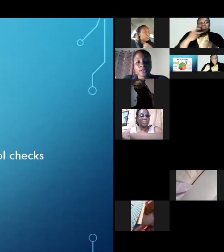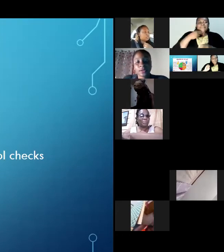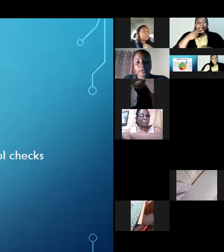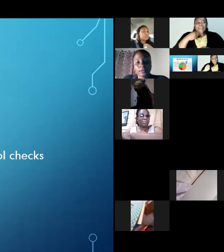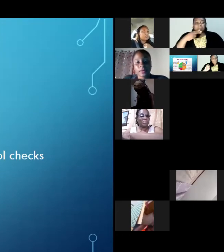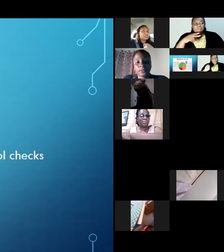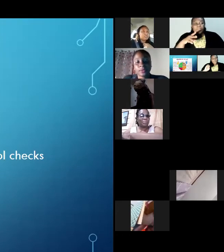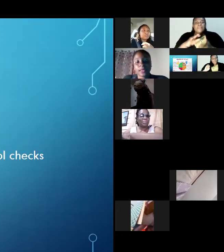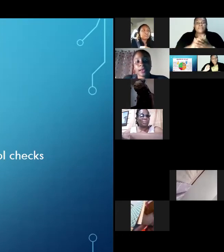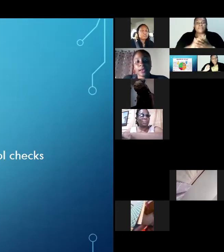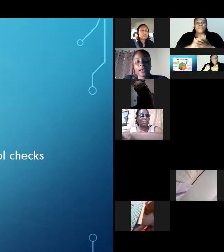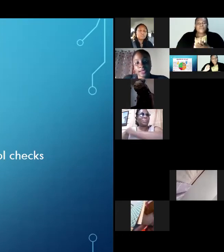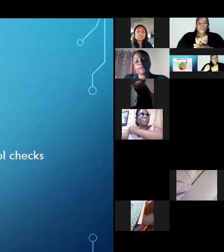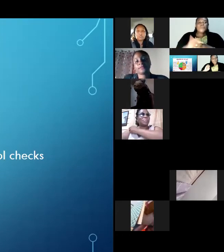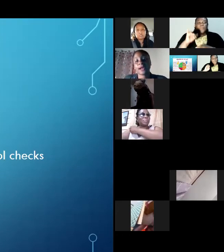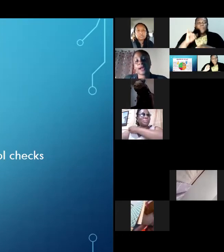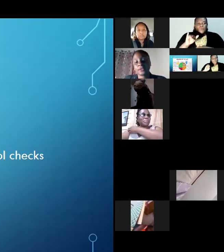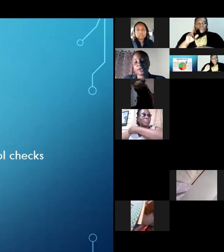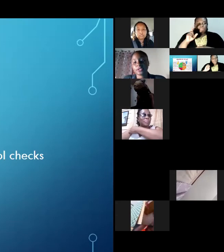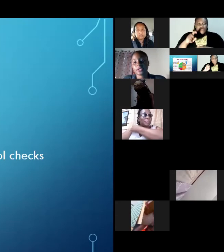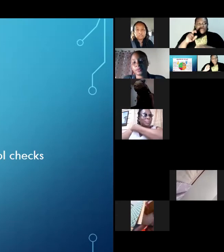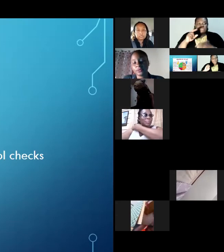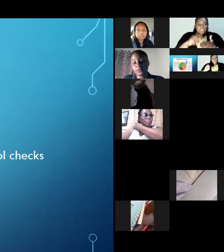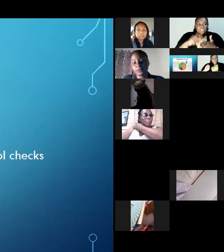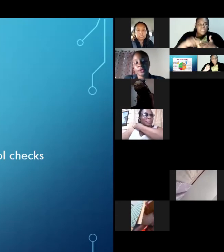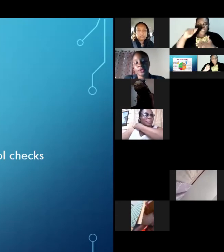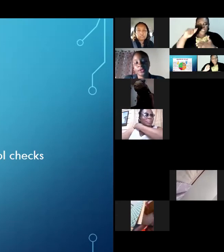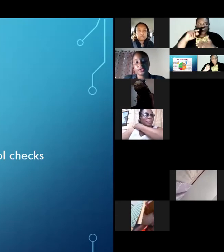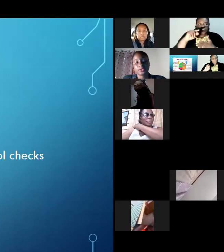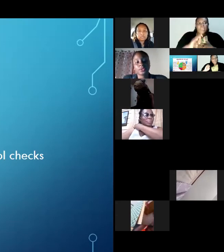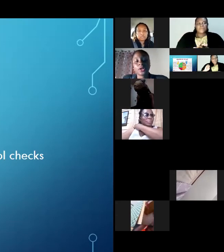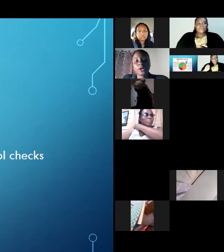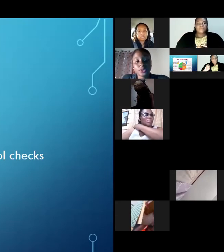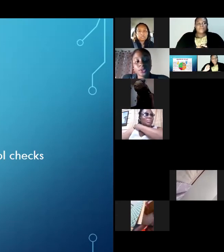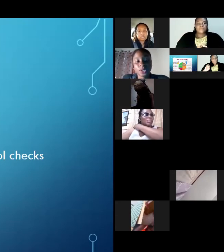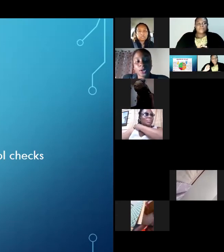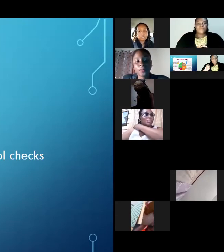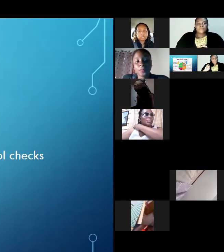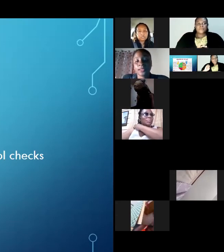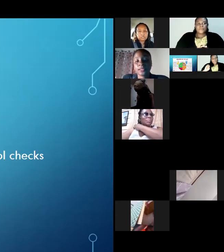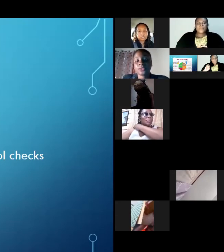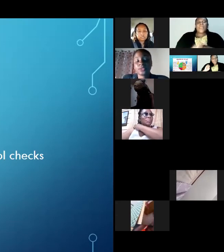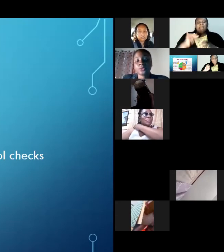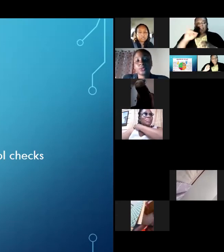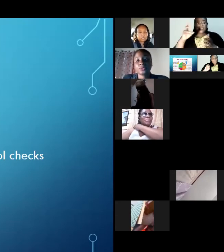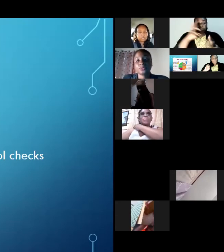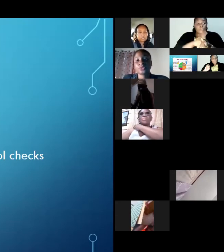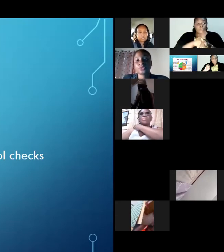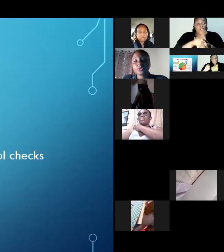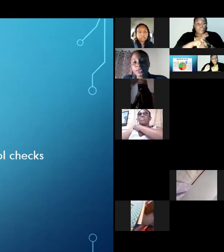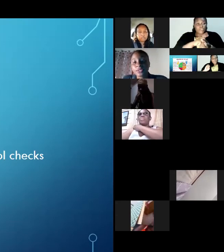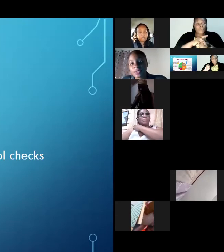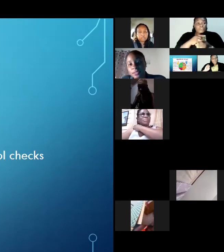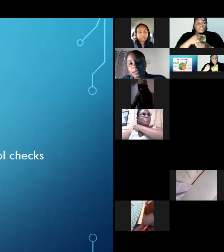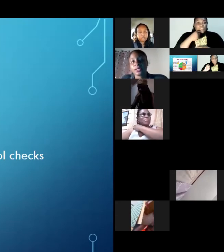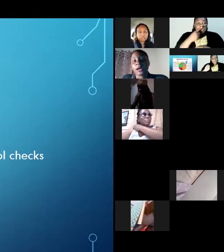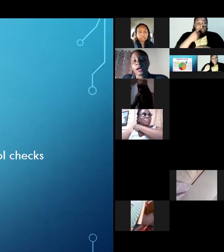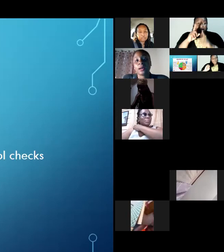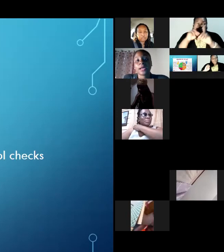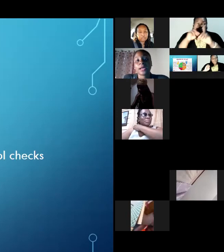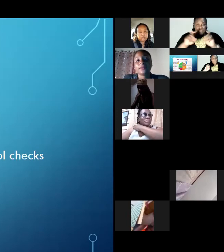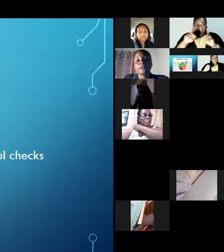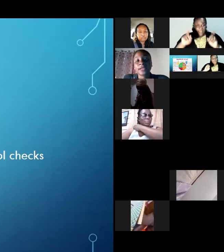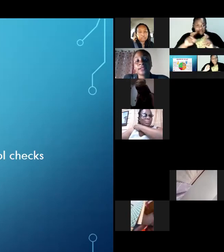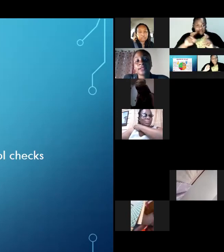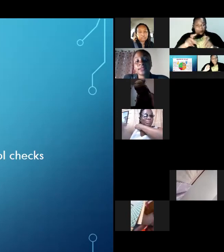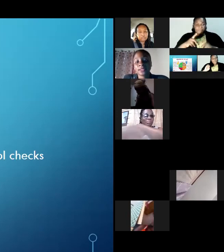start around that age if they haven't started before. So the doctor's job is to screen